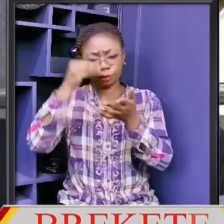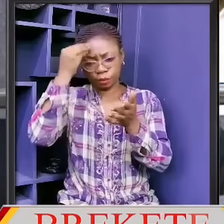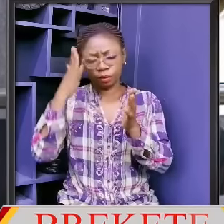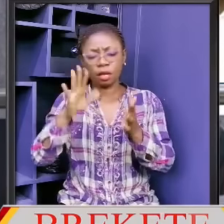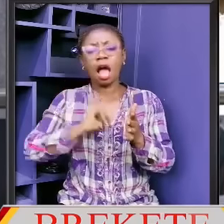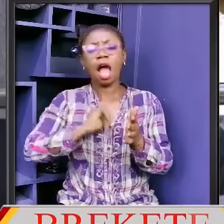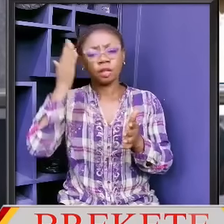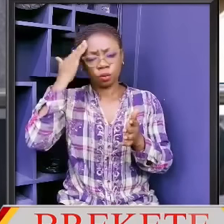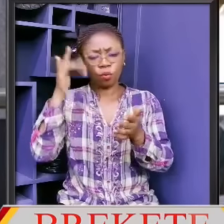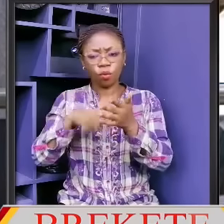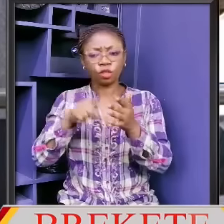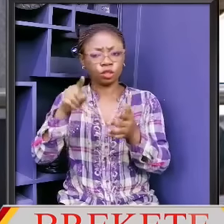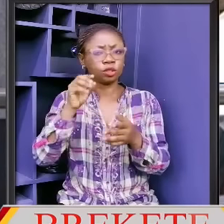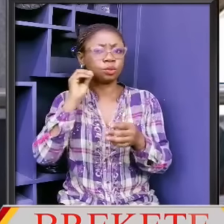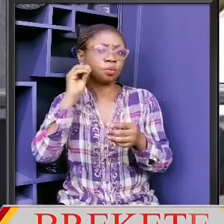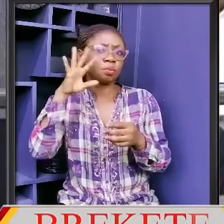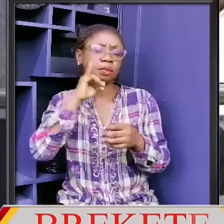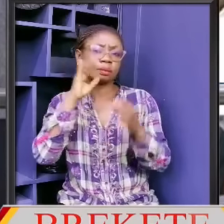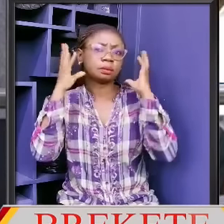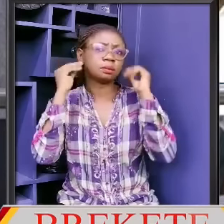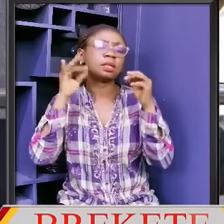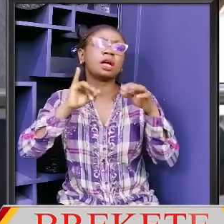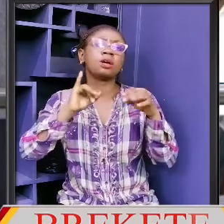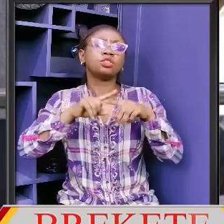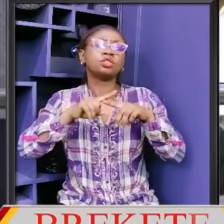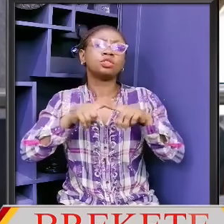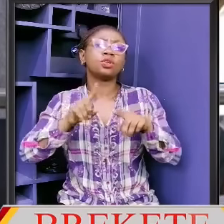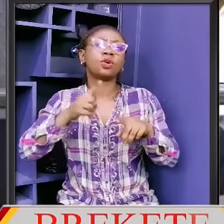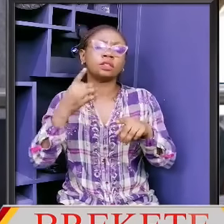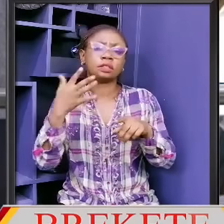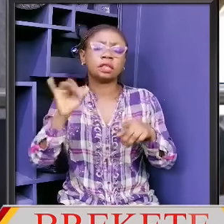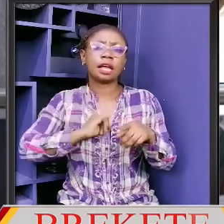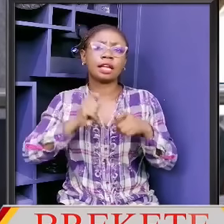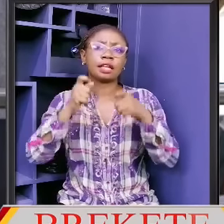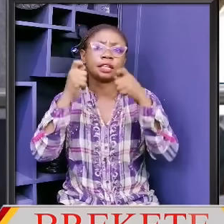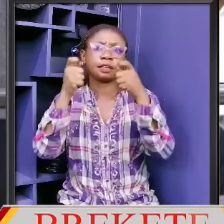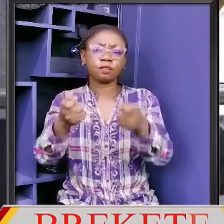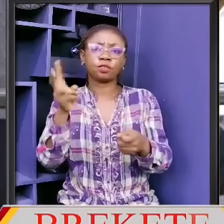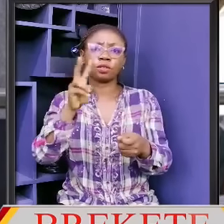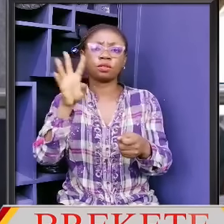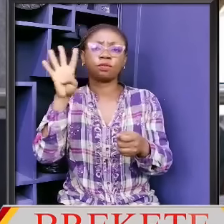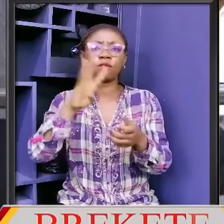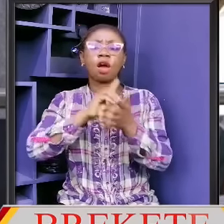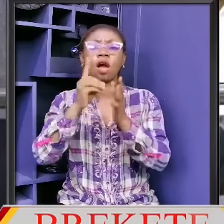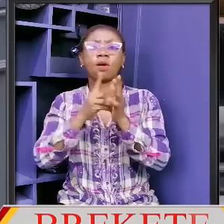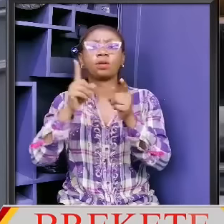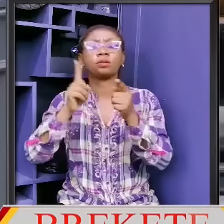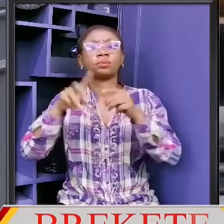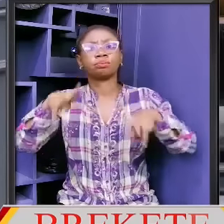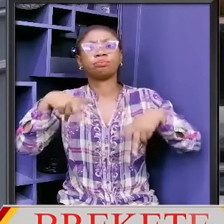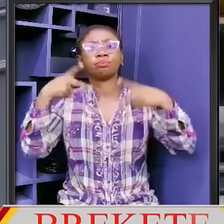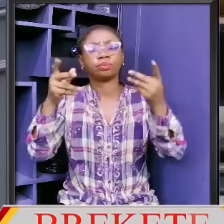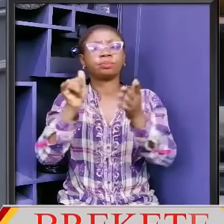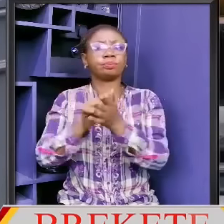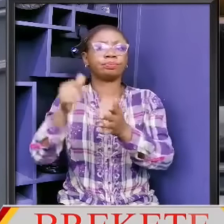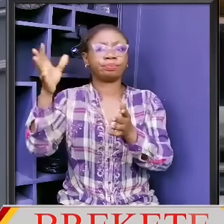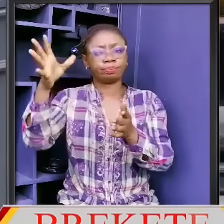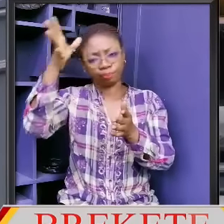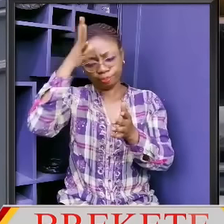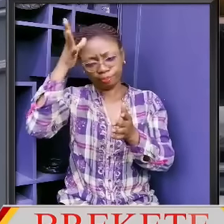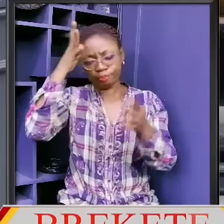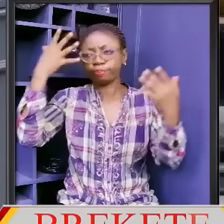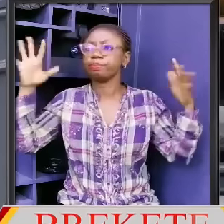through. Mm. So I don't want anything. The only thing I gave you 24 hours to produce that baba for. Mm. Let's appreciate. Now,